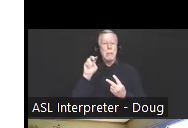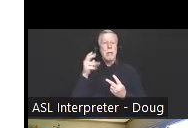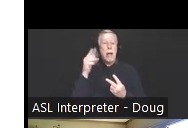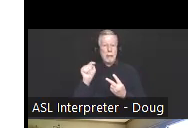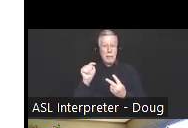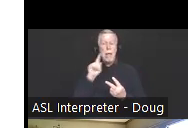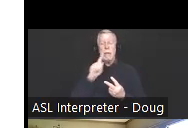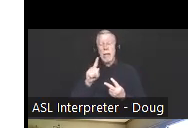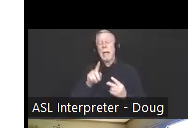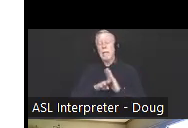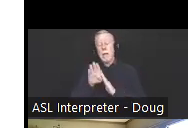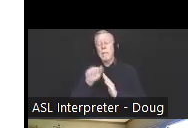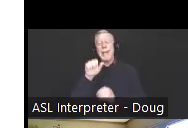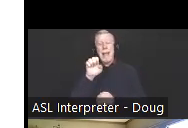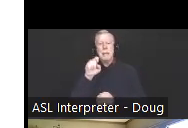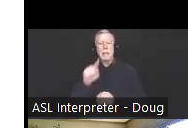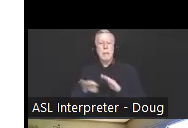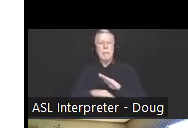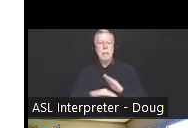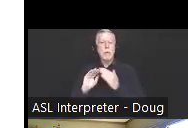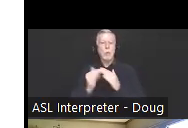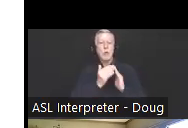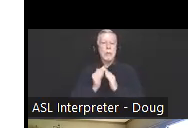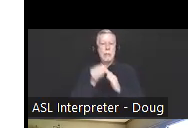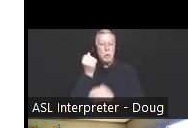development movement. And their basic premise